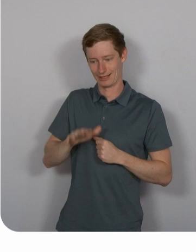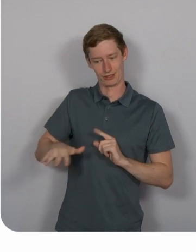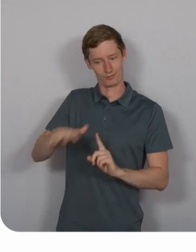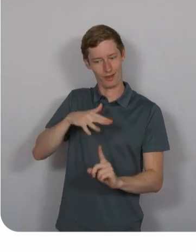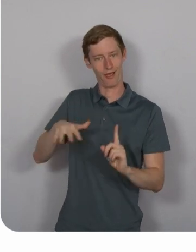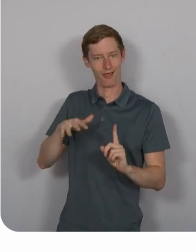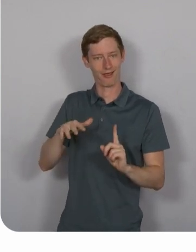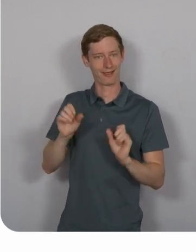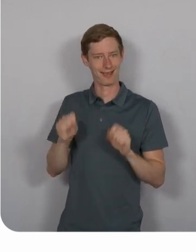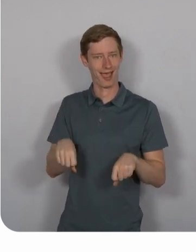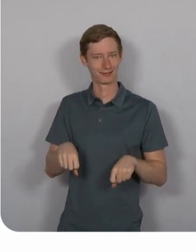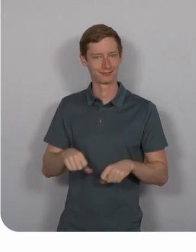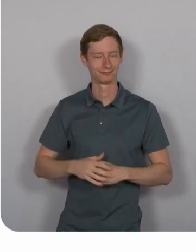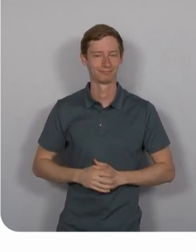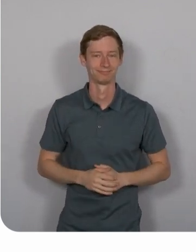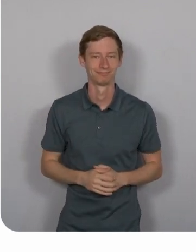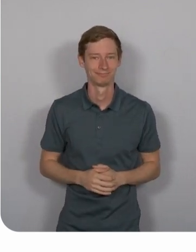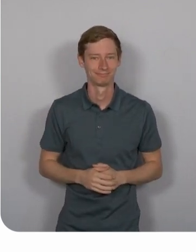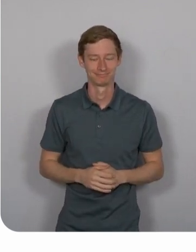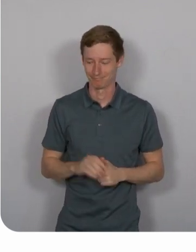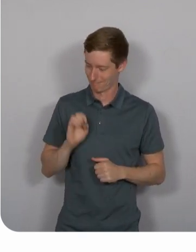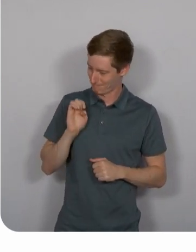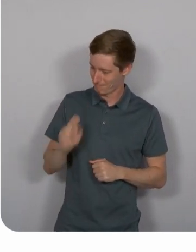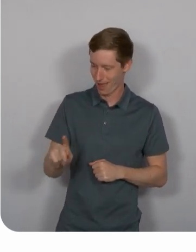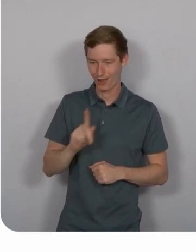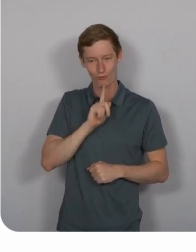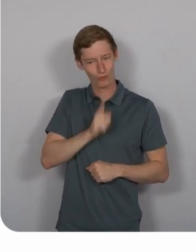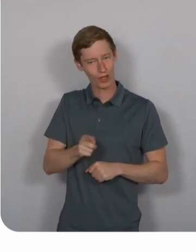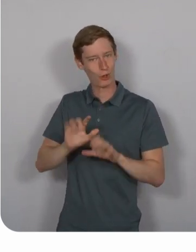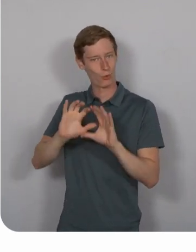melts away. You're back in your physical space.